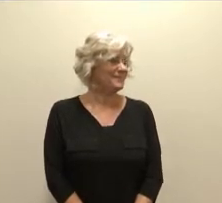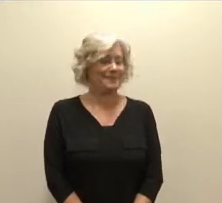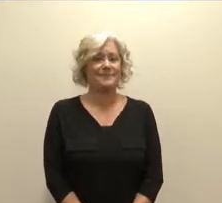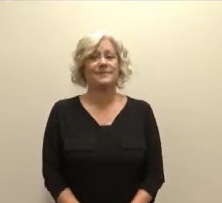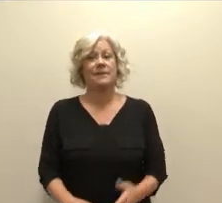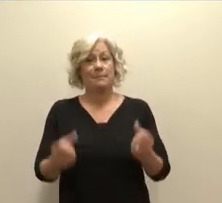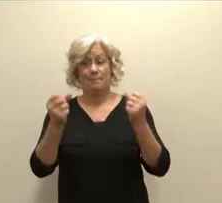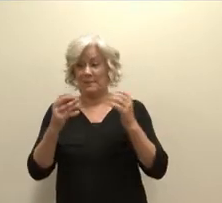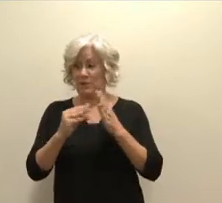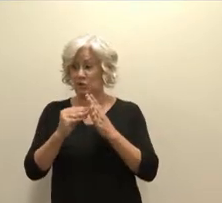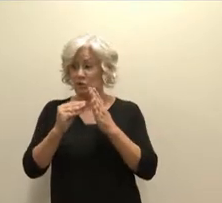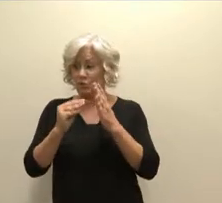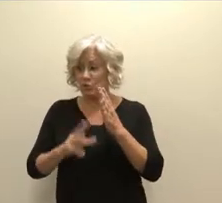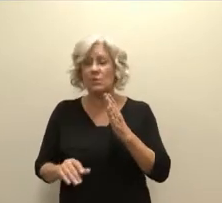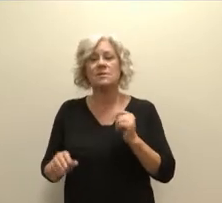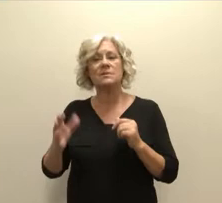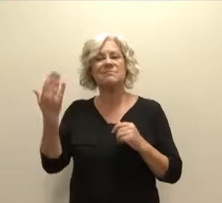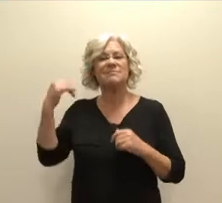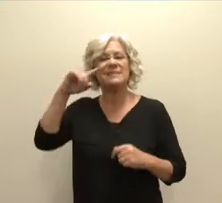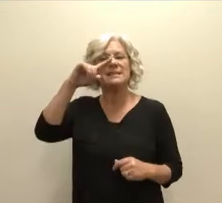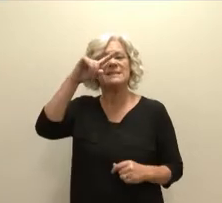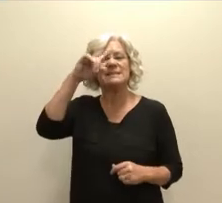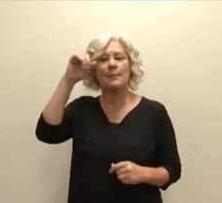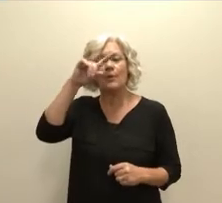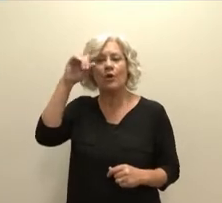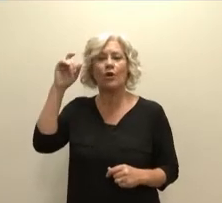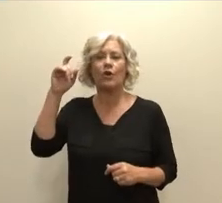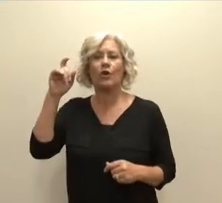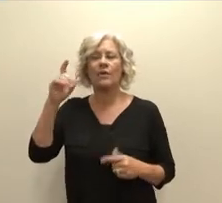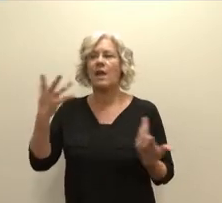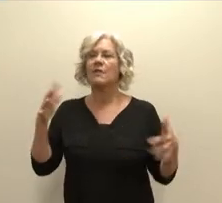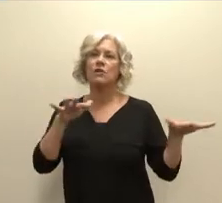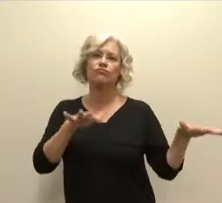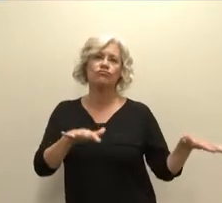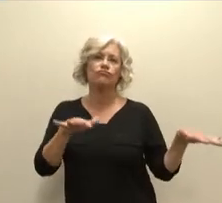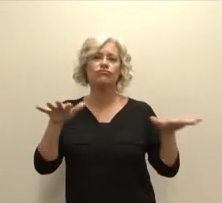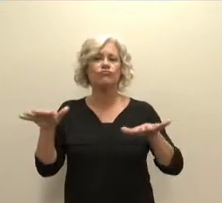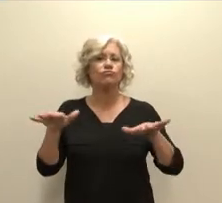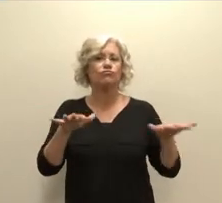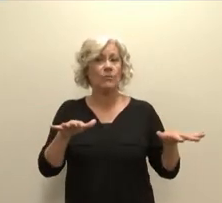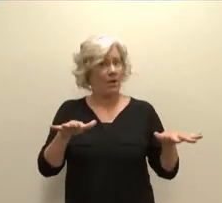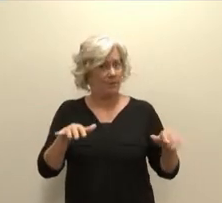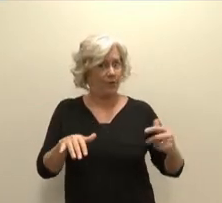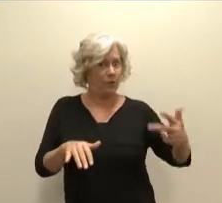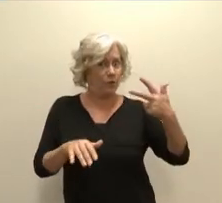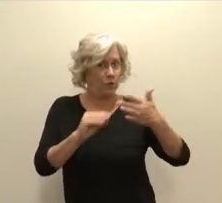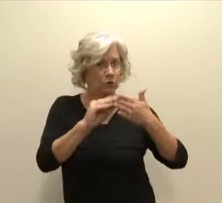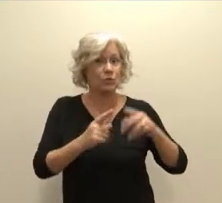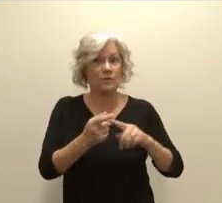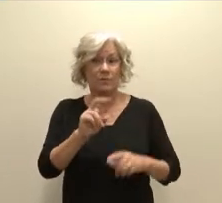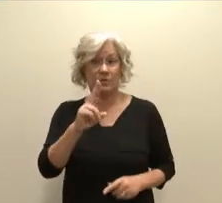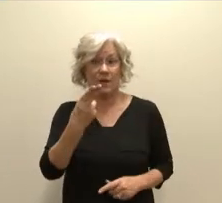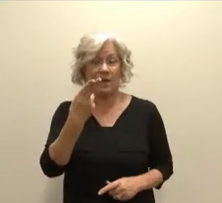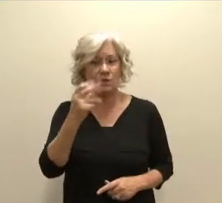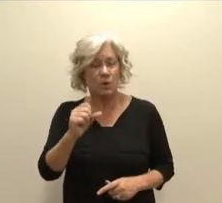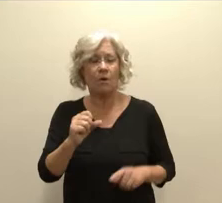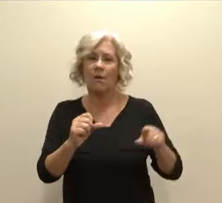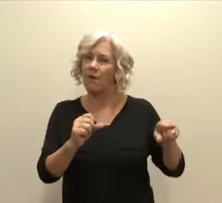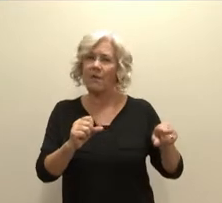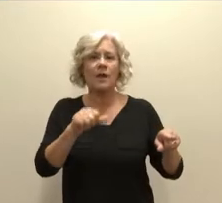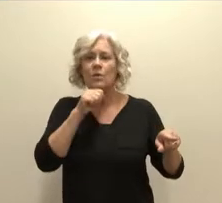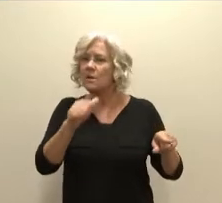While many students were spending their summer break relaxing, these next three students from University High School were